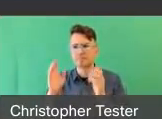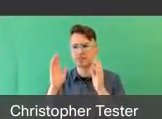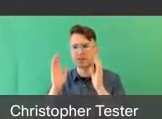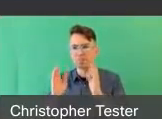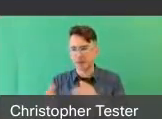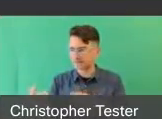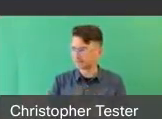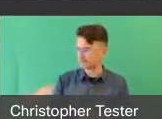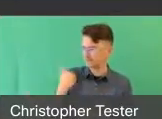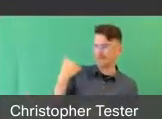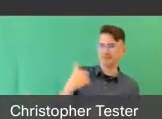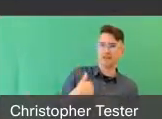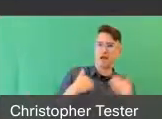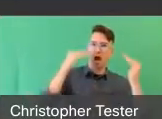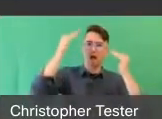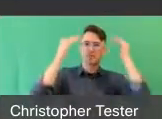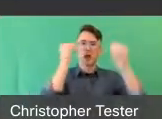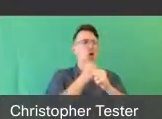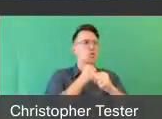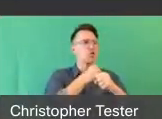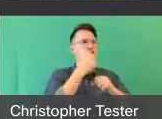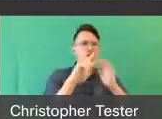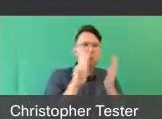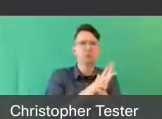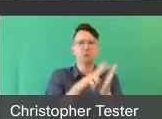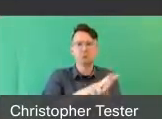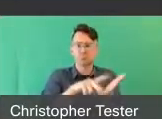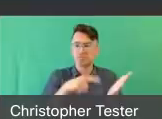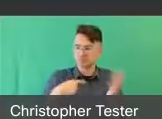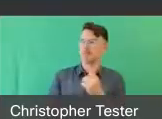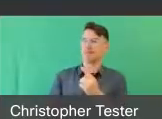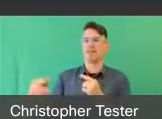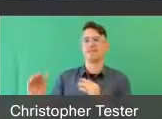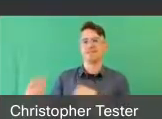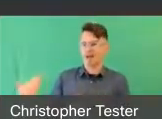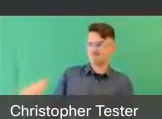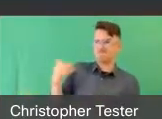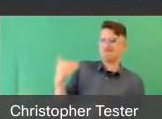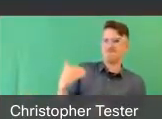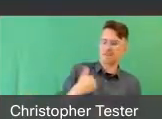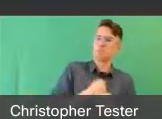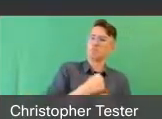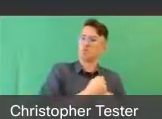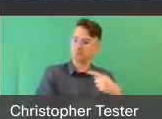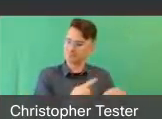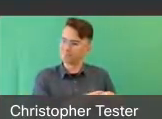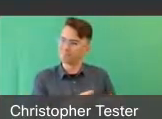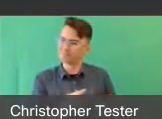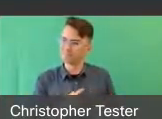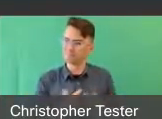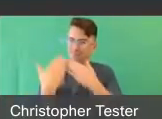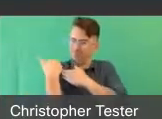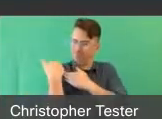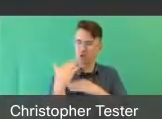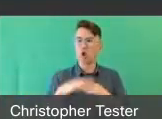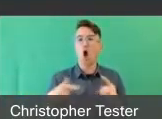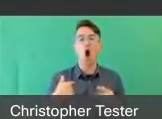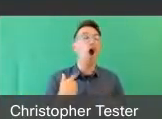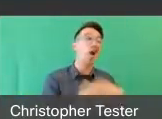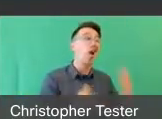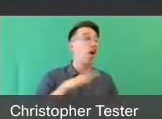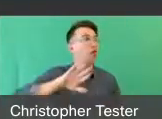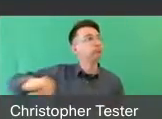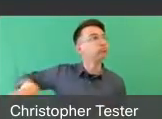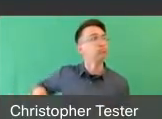realized. There is no health without mental health. I thank you. Again, thank you so much. It's a